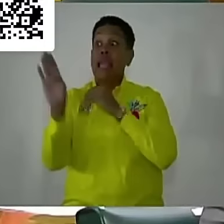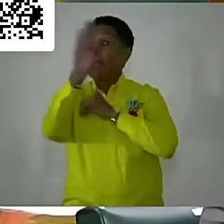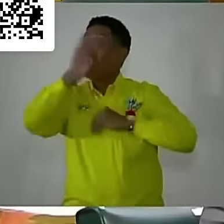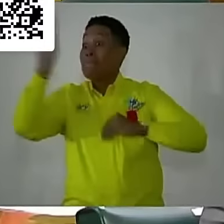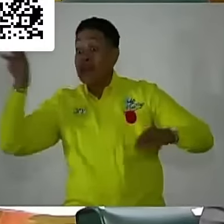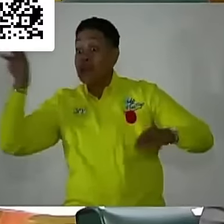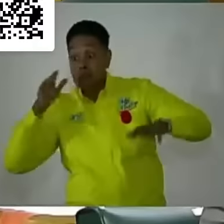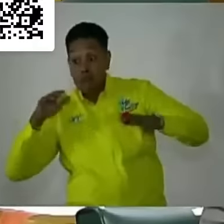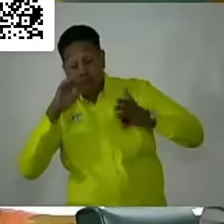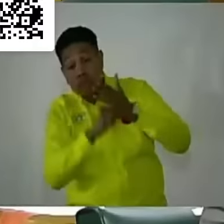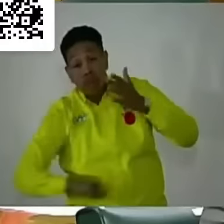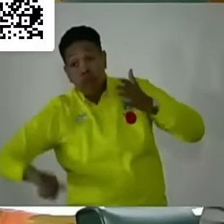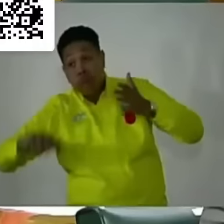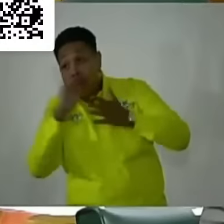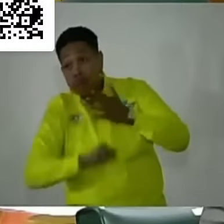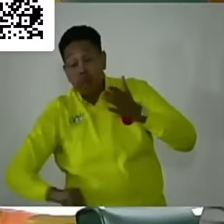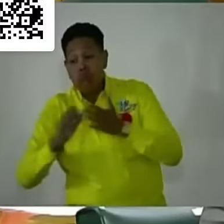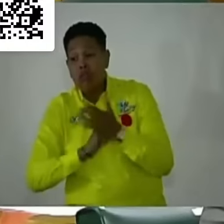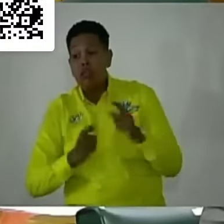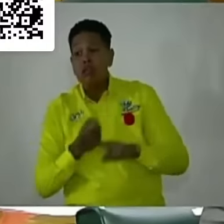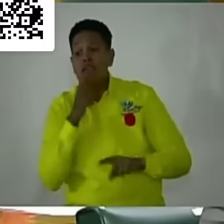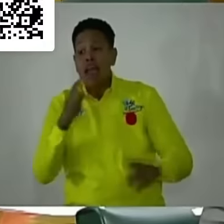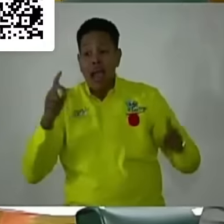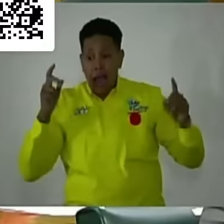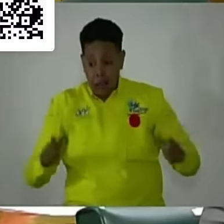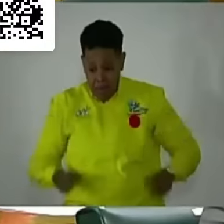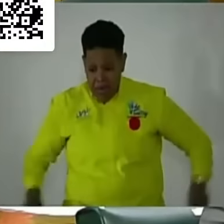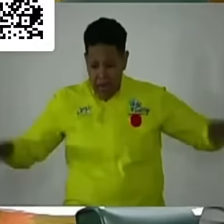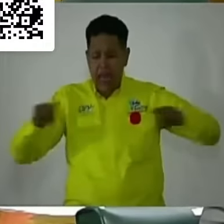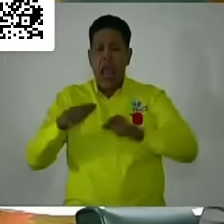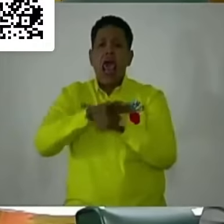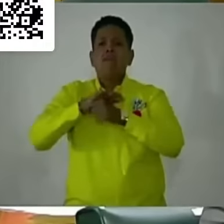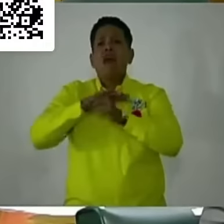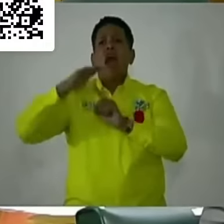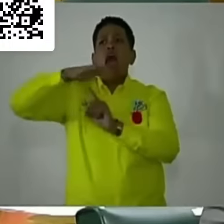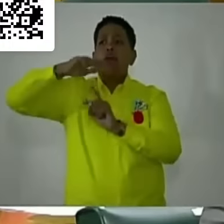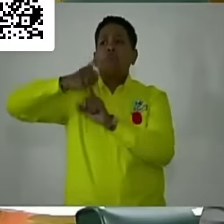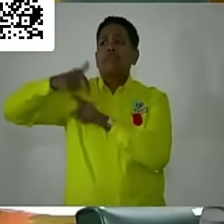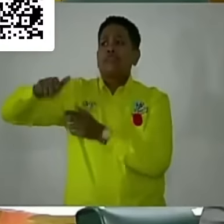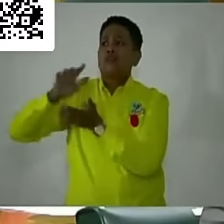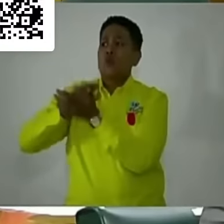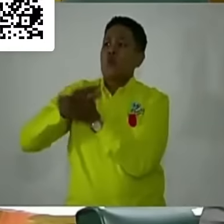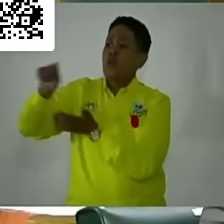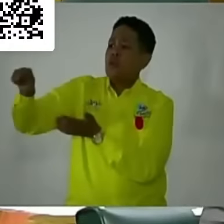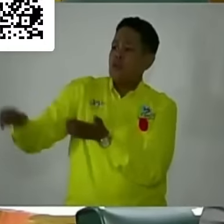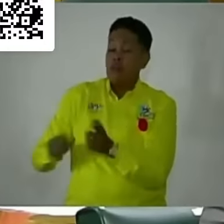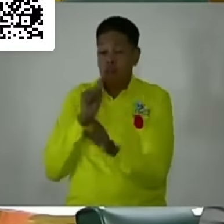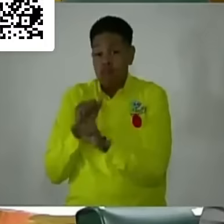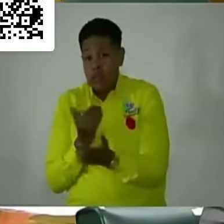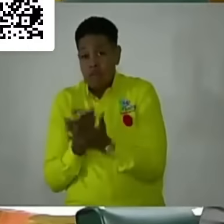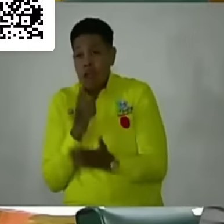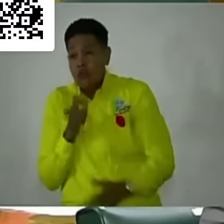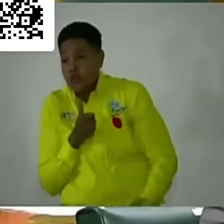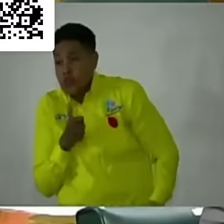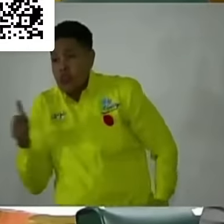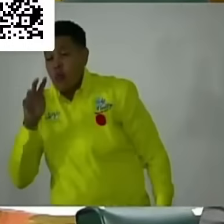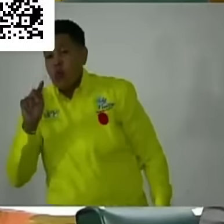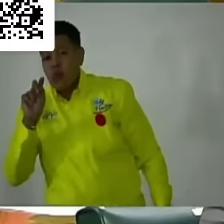been extracted from the immediate environs of these schools. In fact, to get to Winston